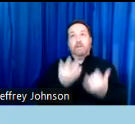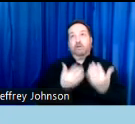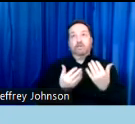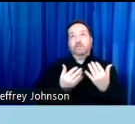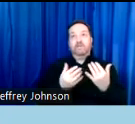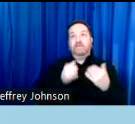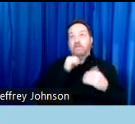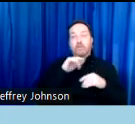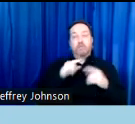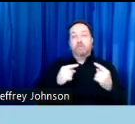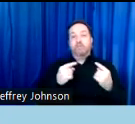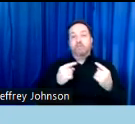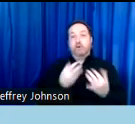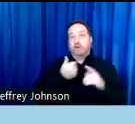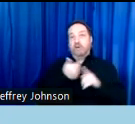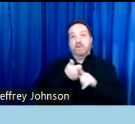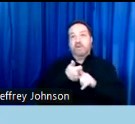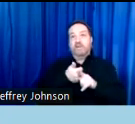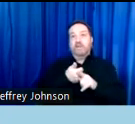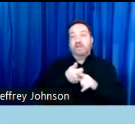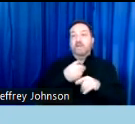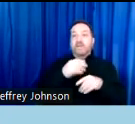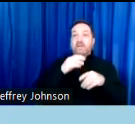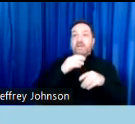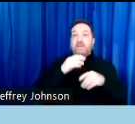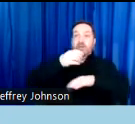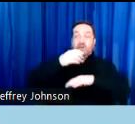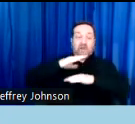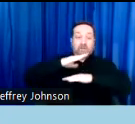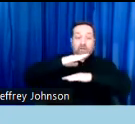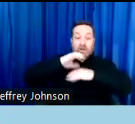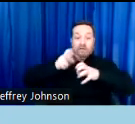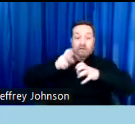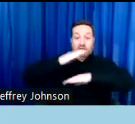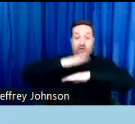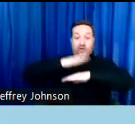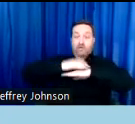you slide the pot off. Yeah.